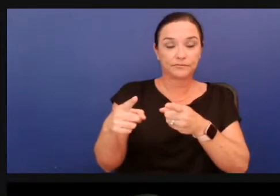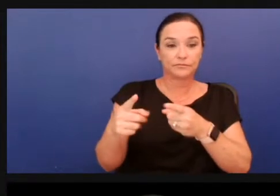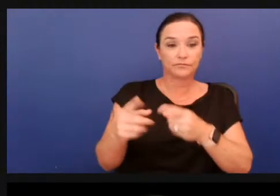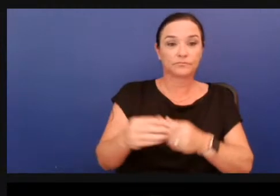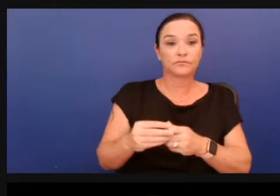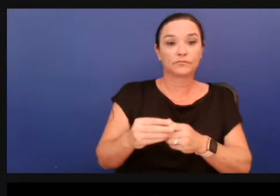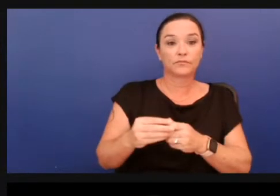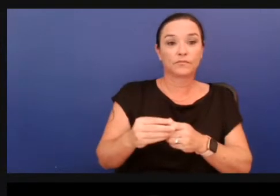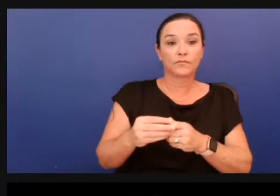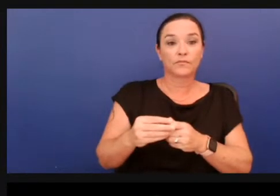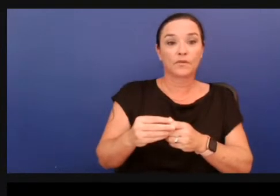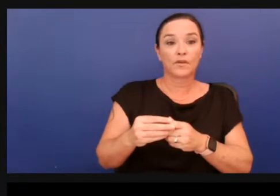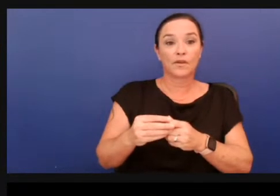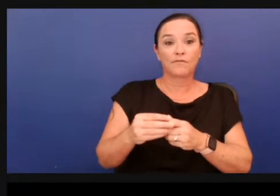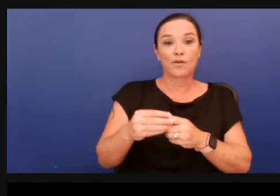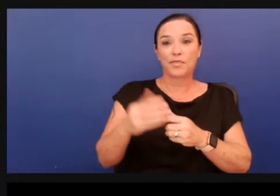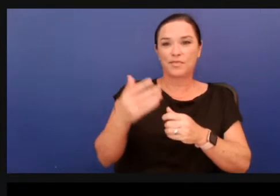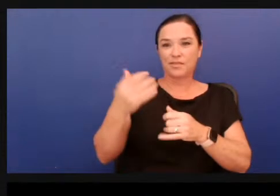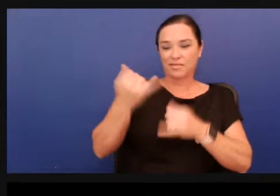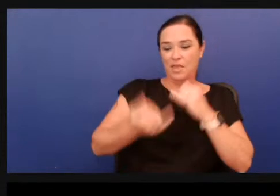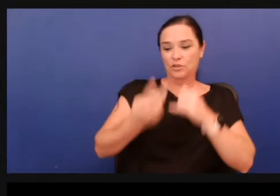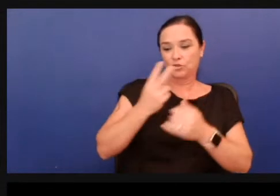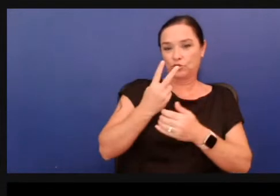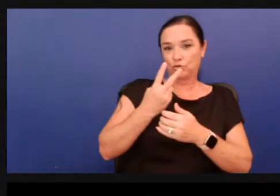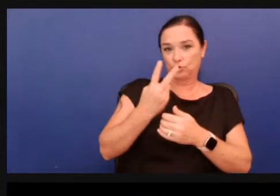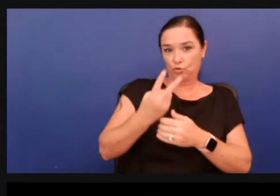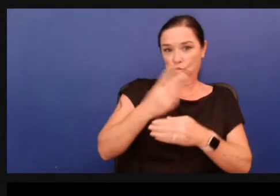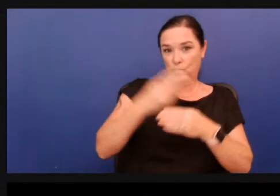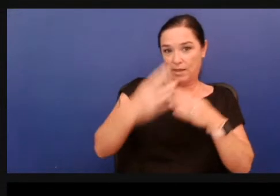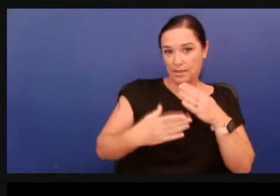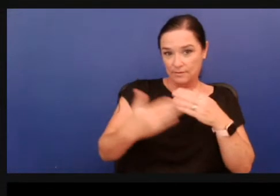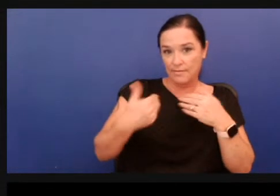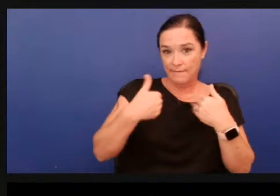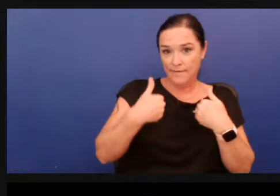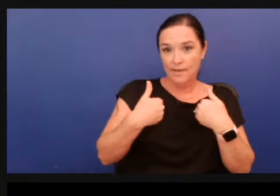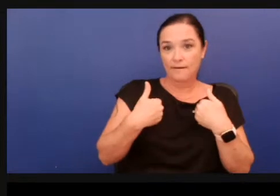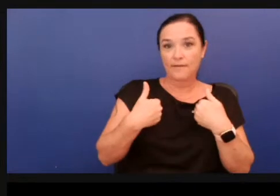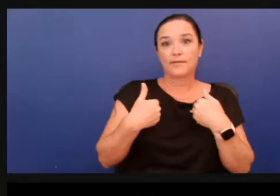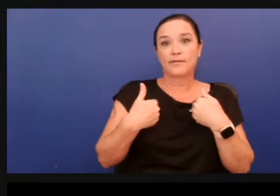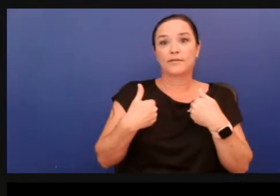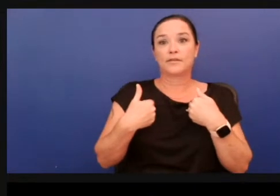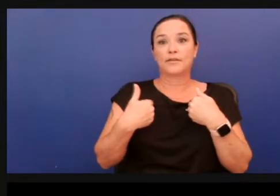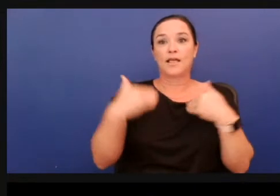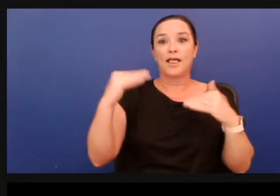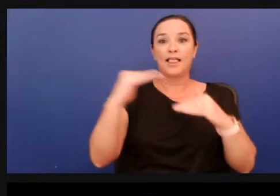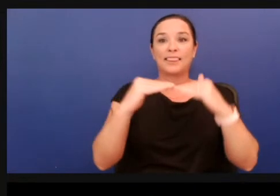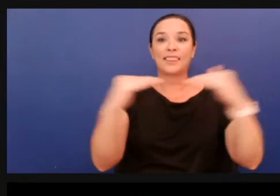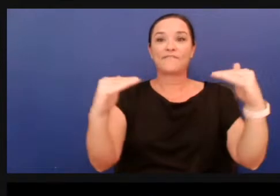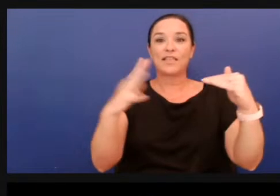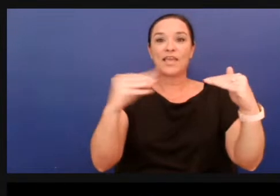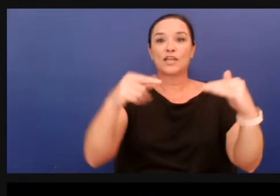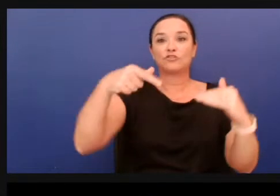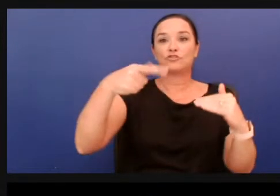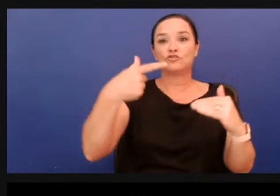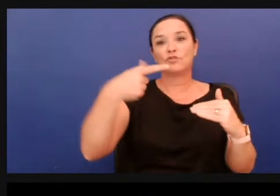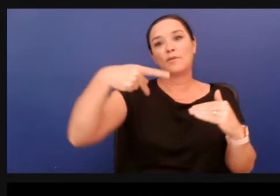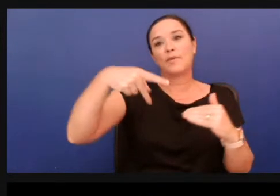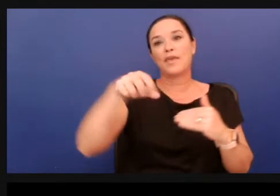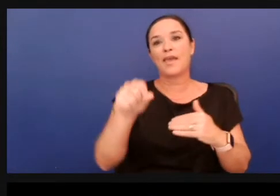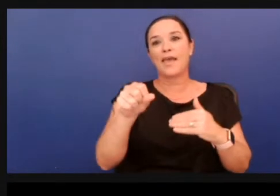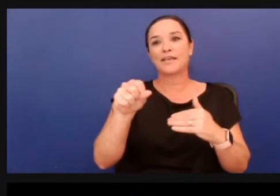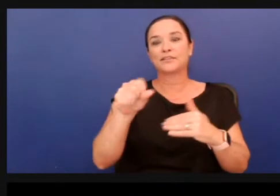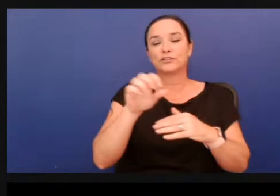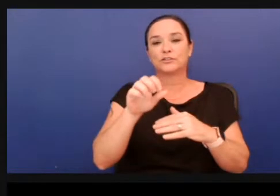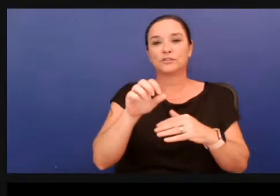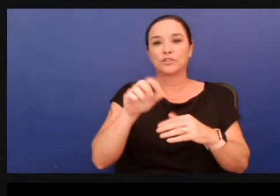just over the past 2 weekends, they have conducted leveling and GPS surveys along the Kauai fault